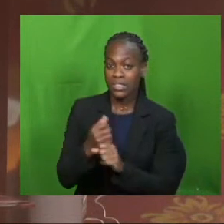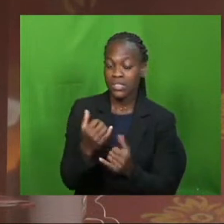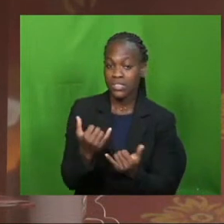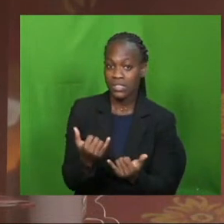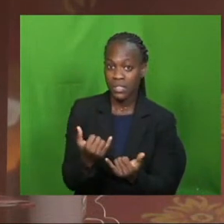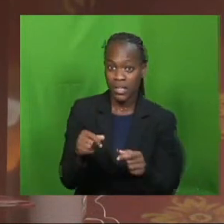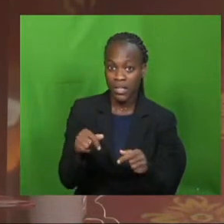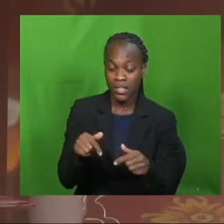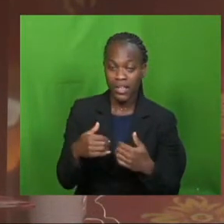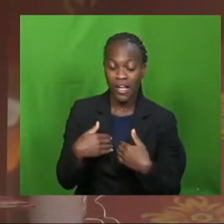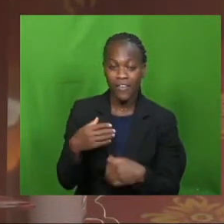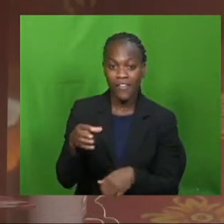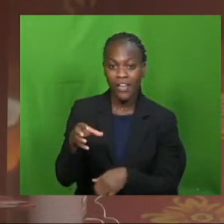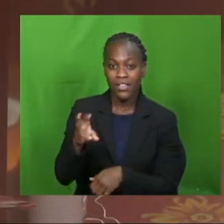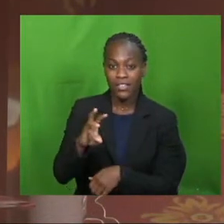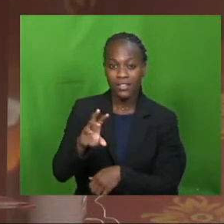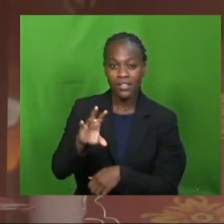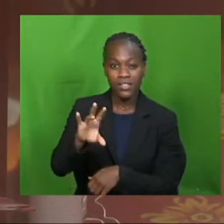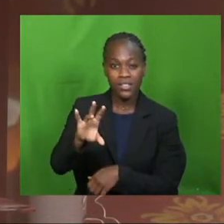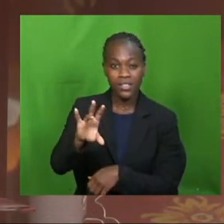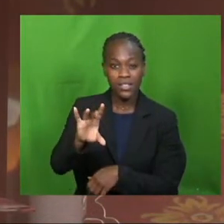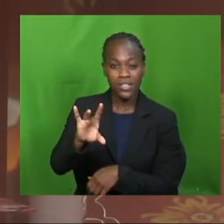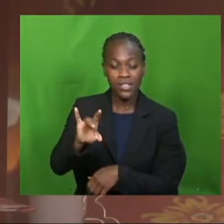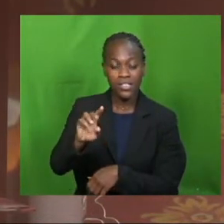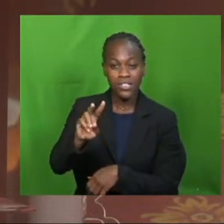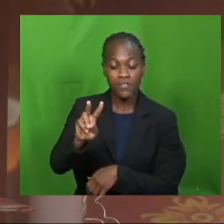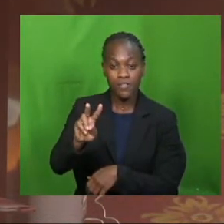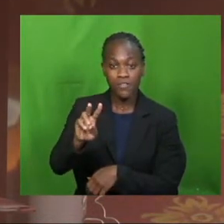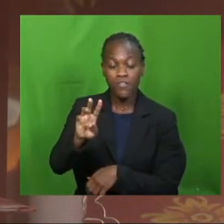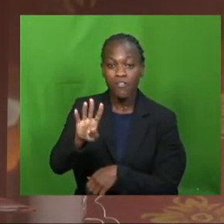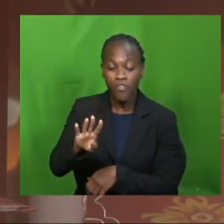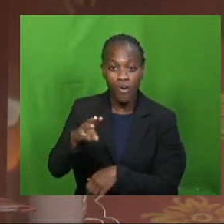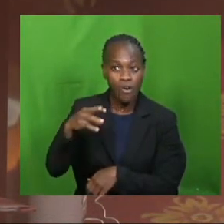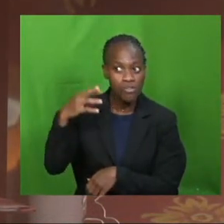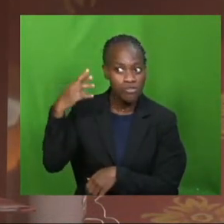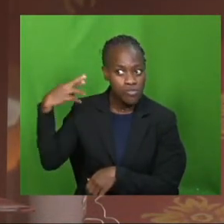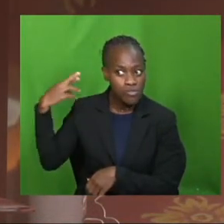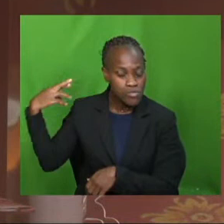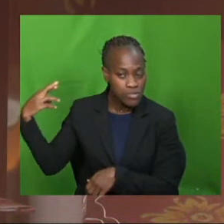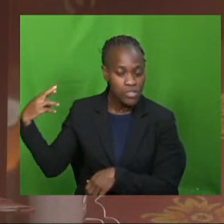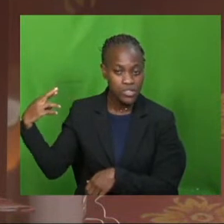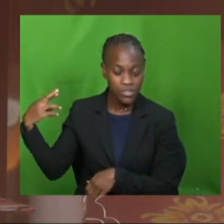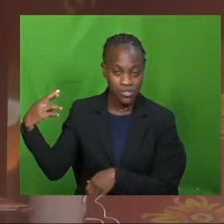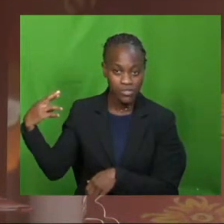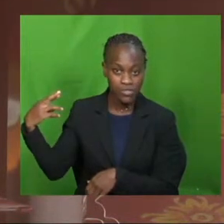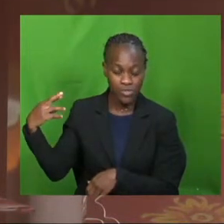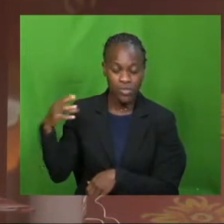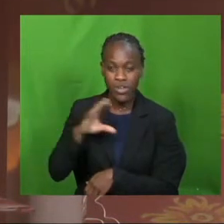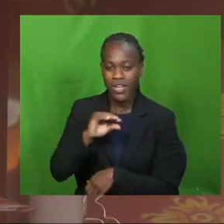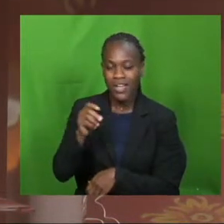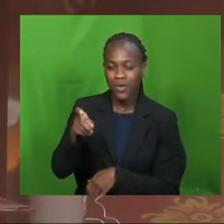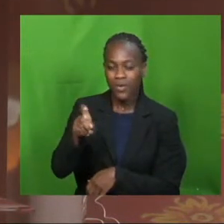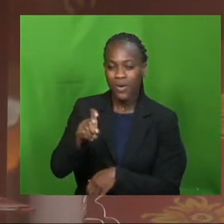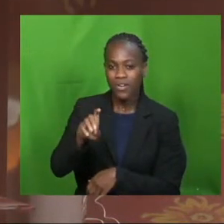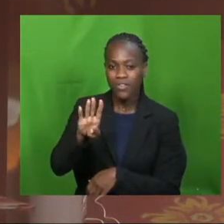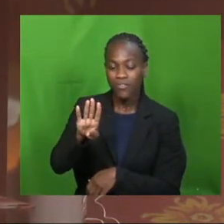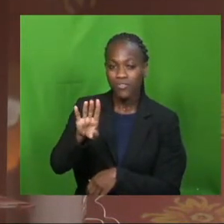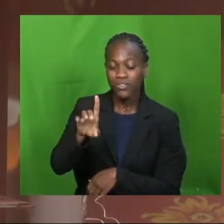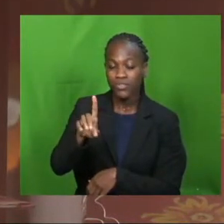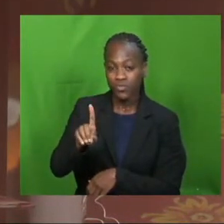have 684 frequency authorizations for FM radio stations and